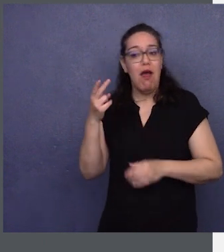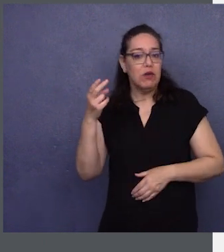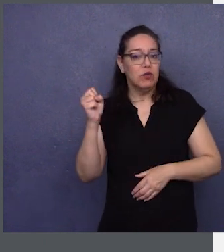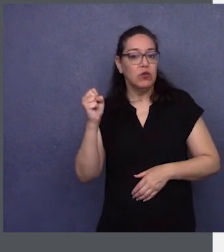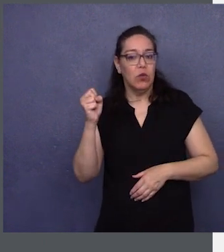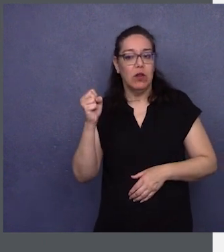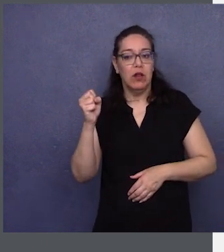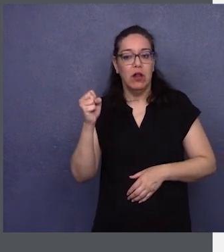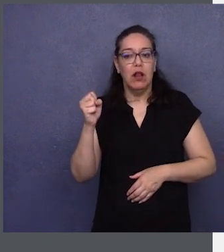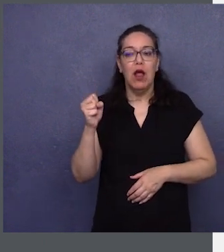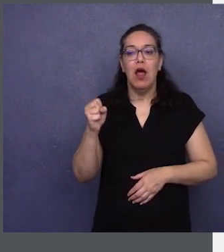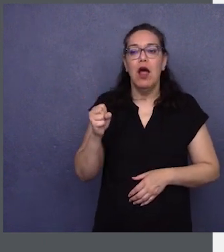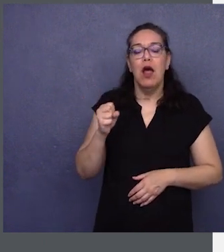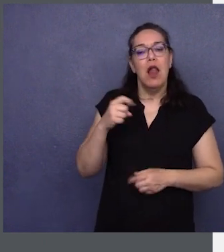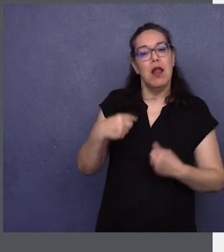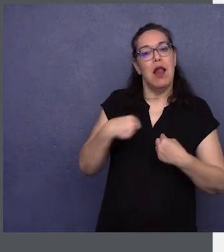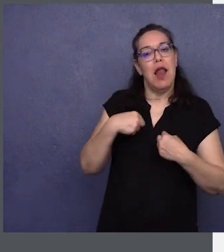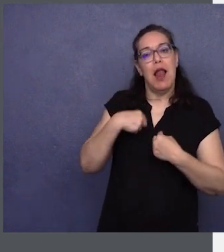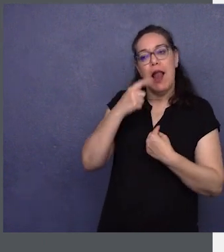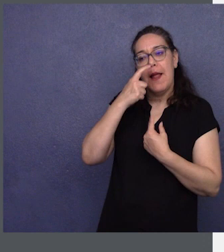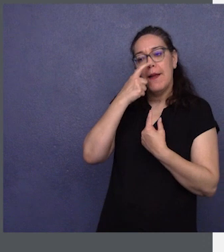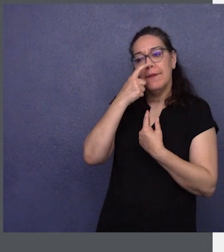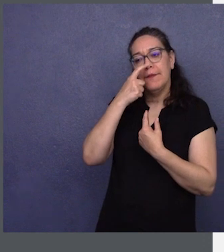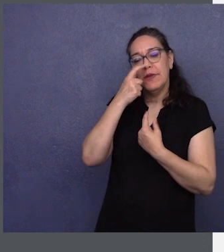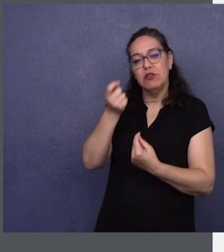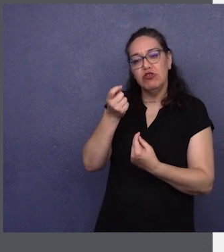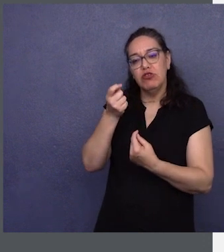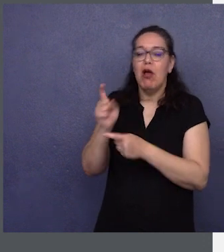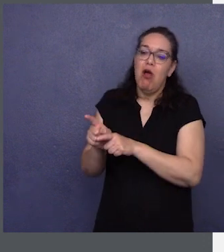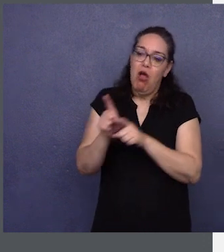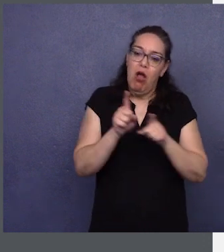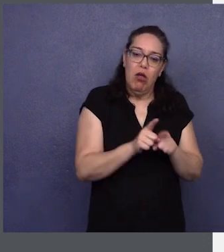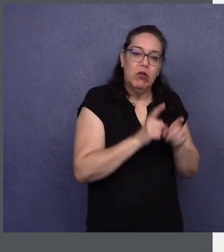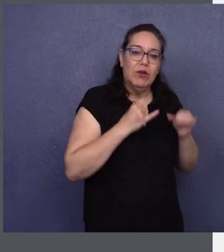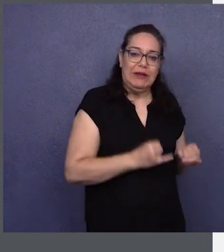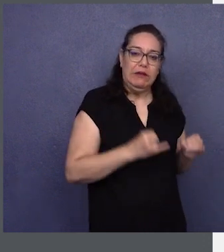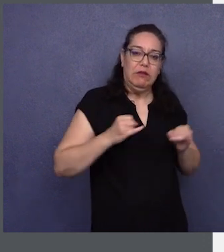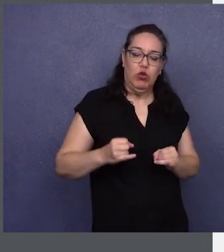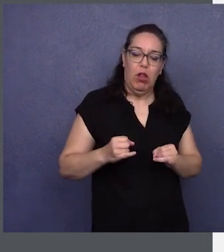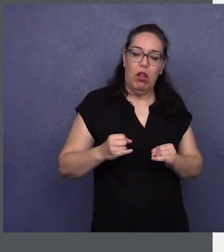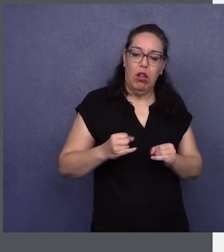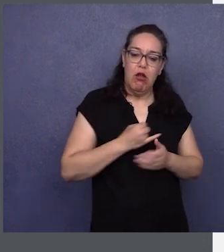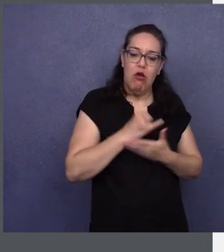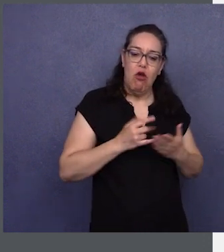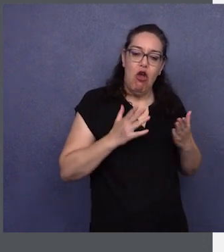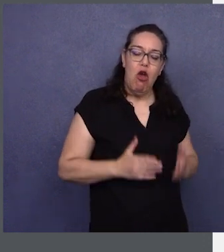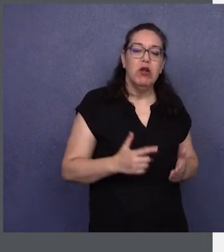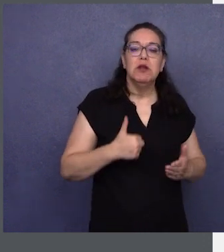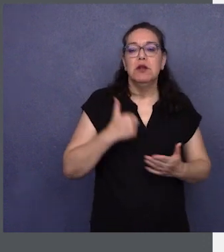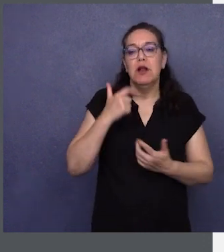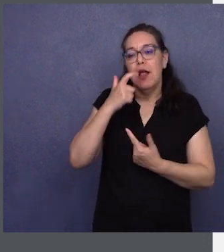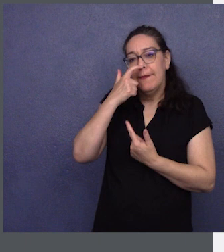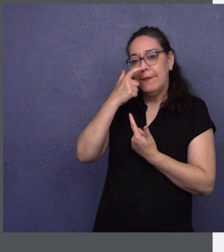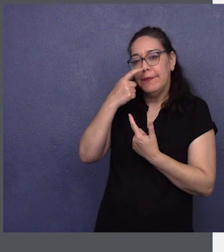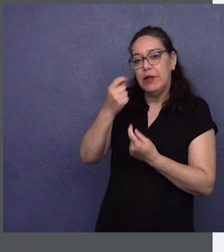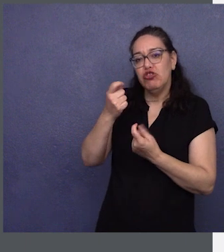and I'm interested in, but I'm also an individual artist, and I'm interested in doing a